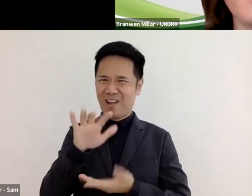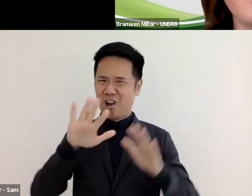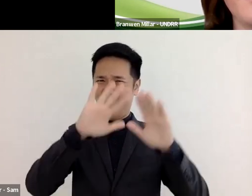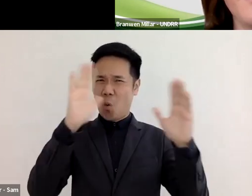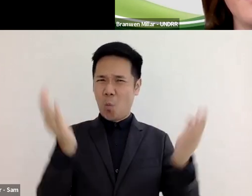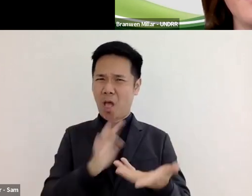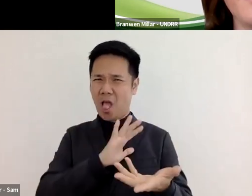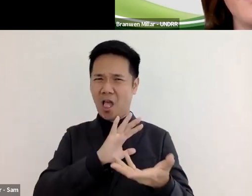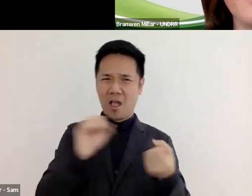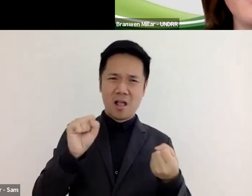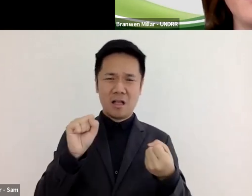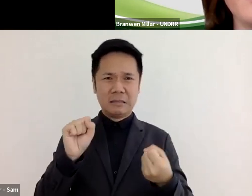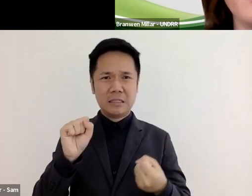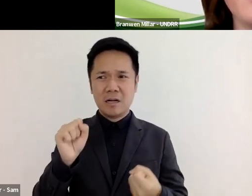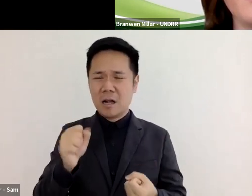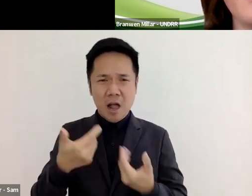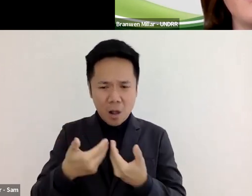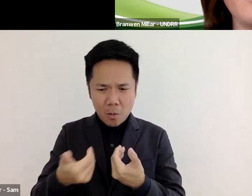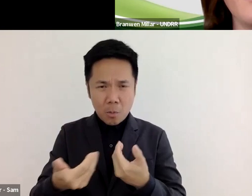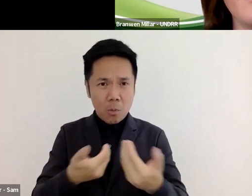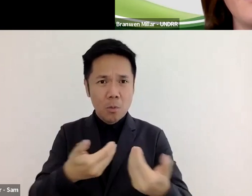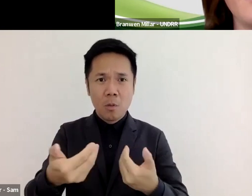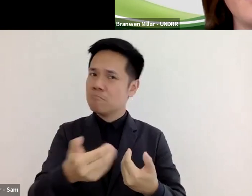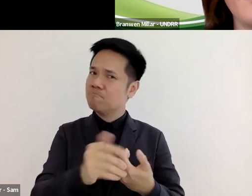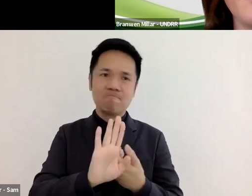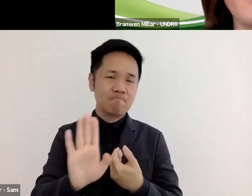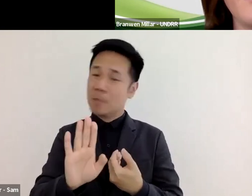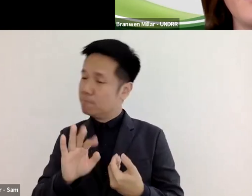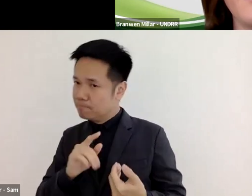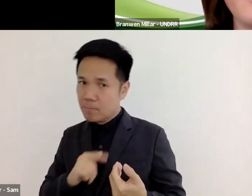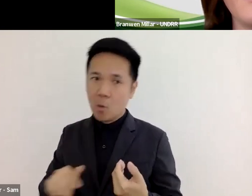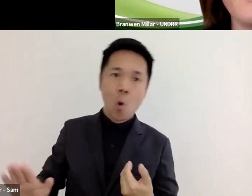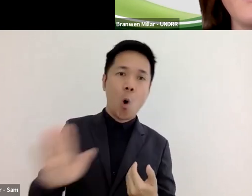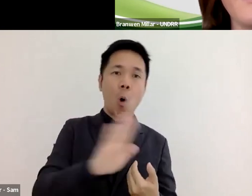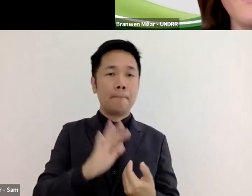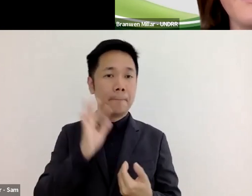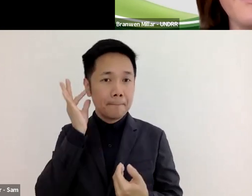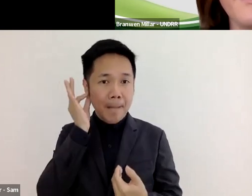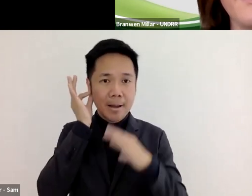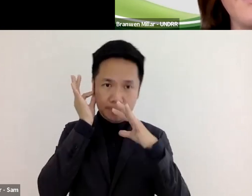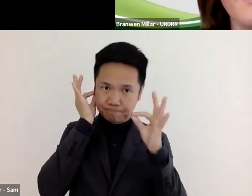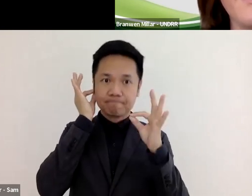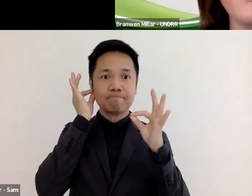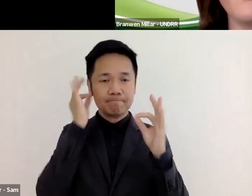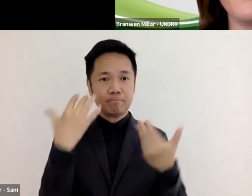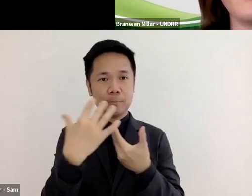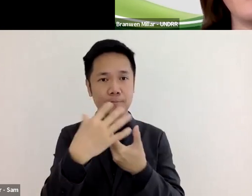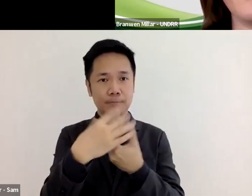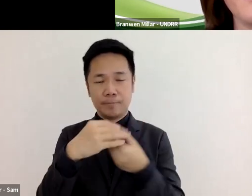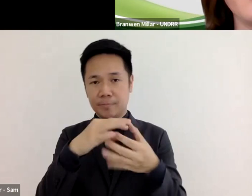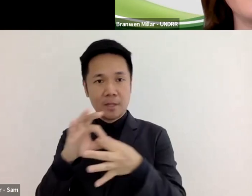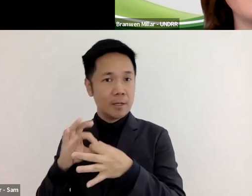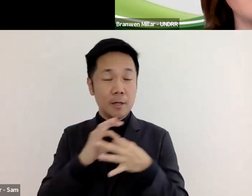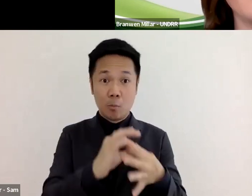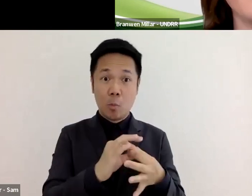cannot be defeated without resorting to the joint efforts of all men and women in a spirit of